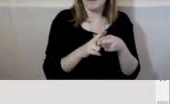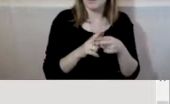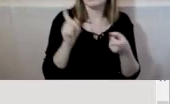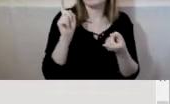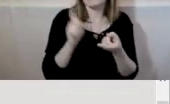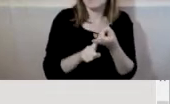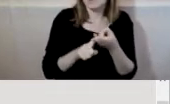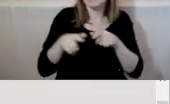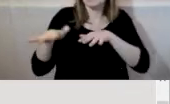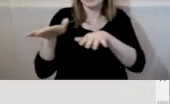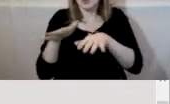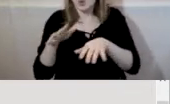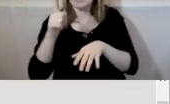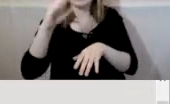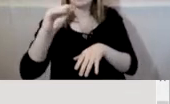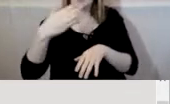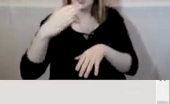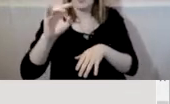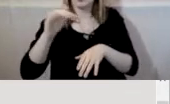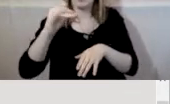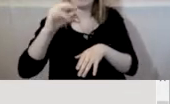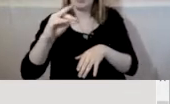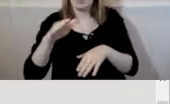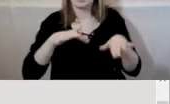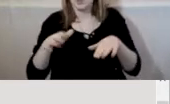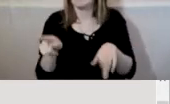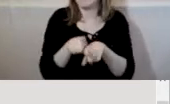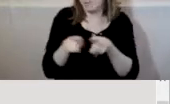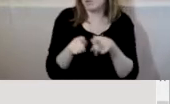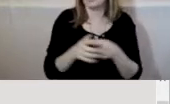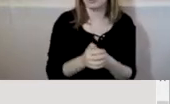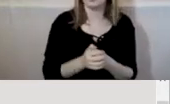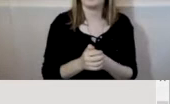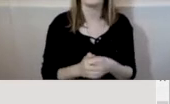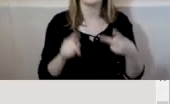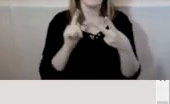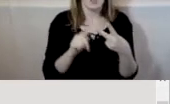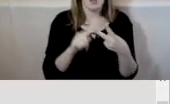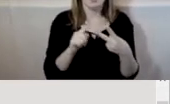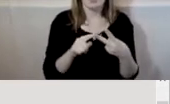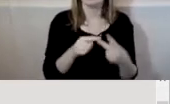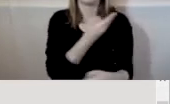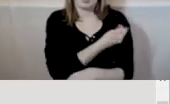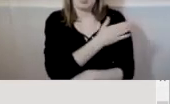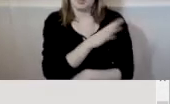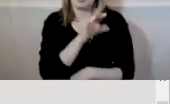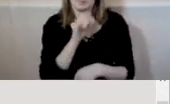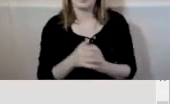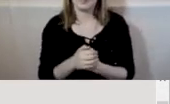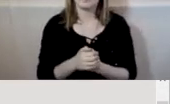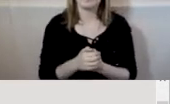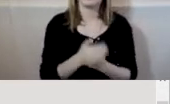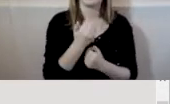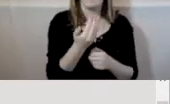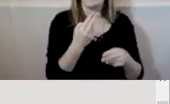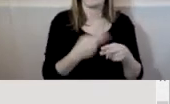demographic criteria. Number 2 is Poland. It's